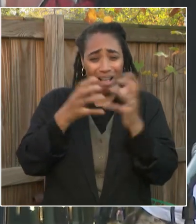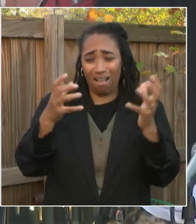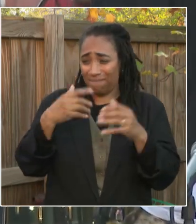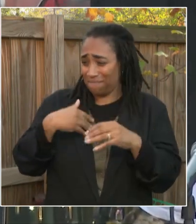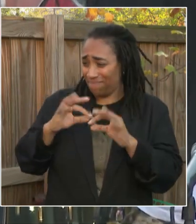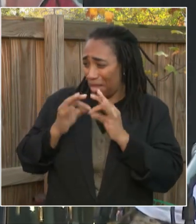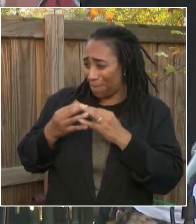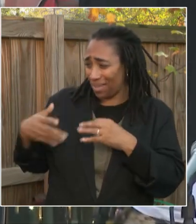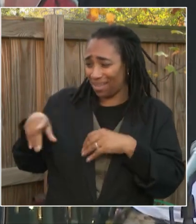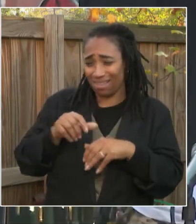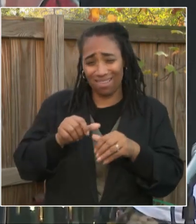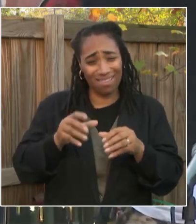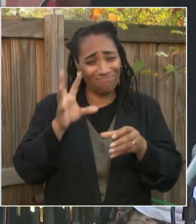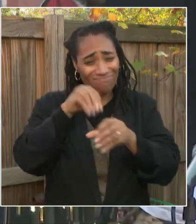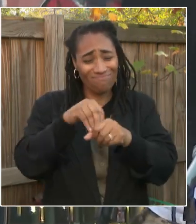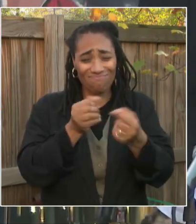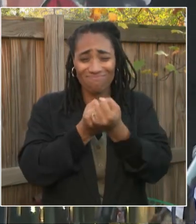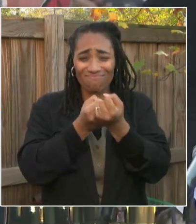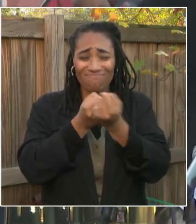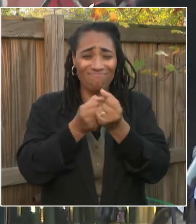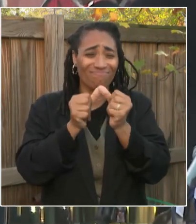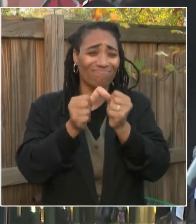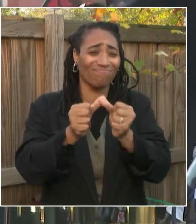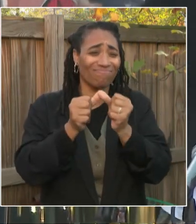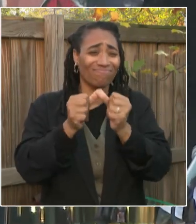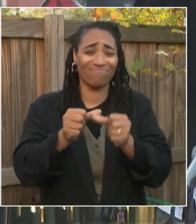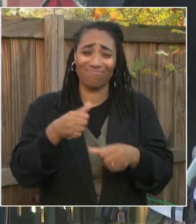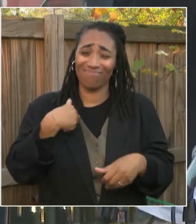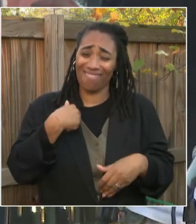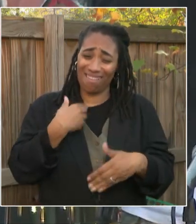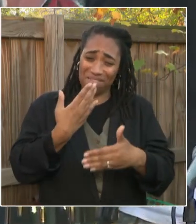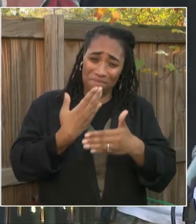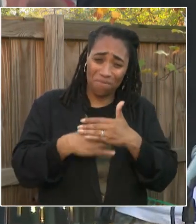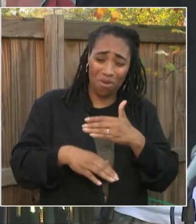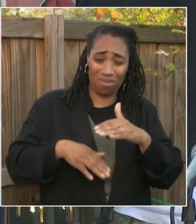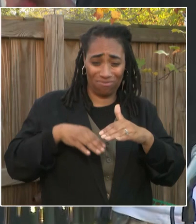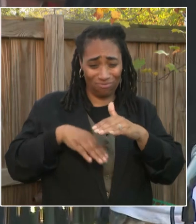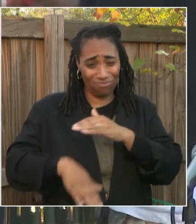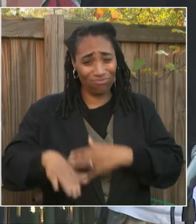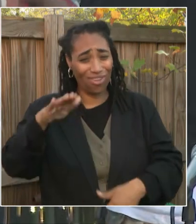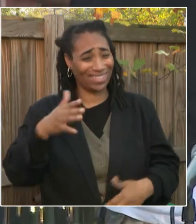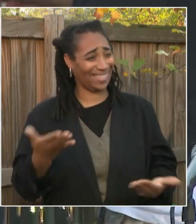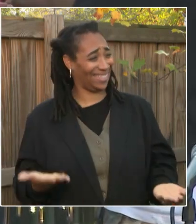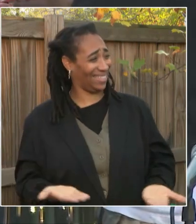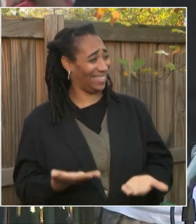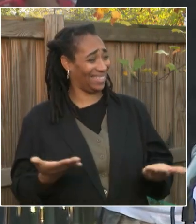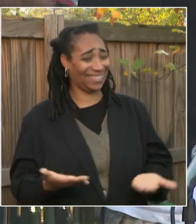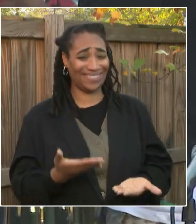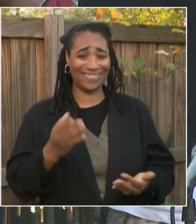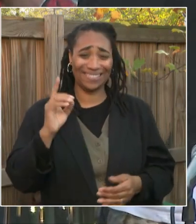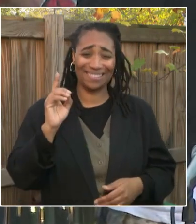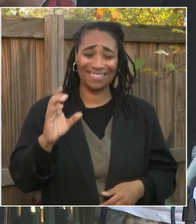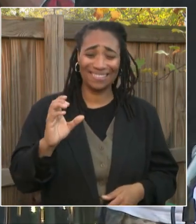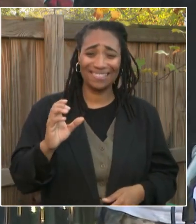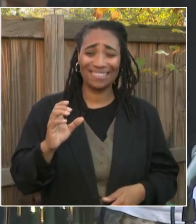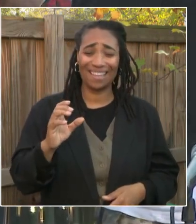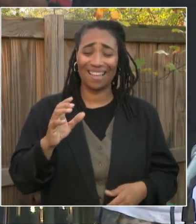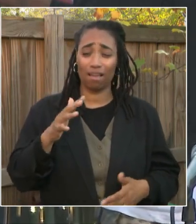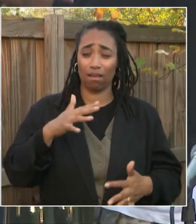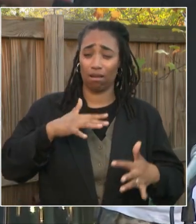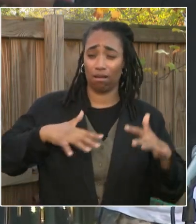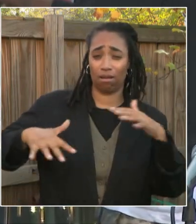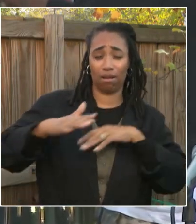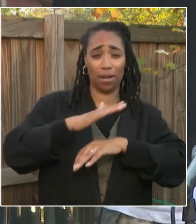to grow into what I've become right now. I've been by my father's side since I was 5 years old.